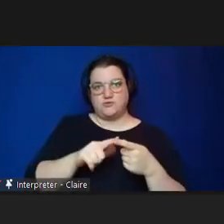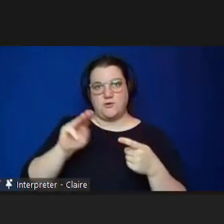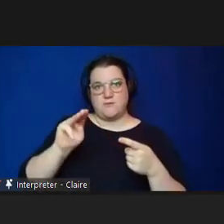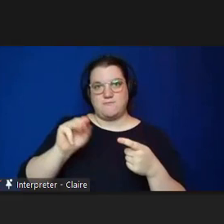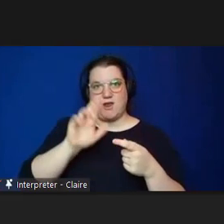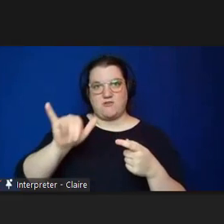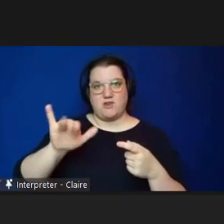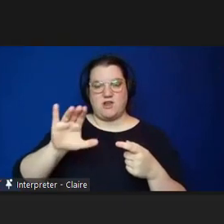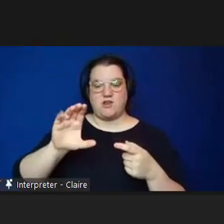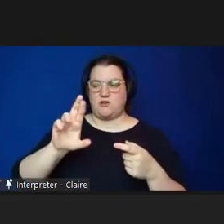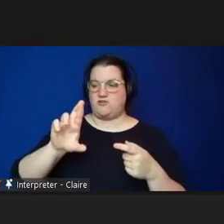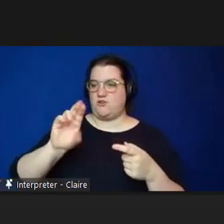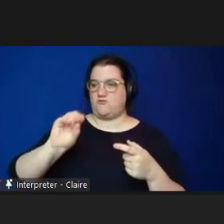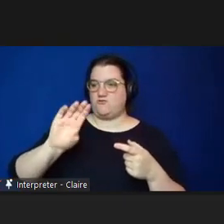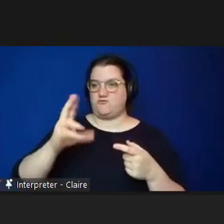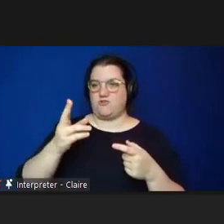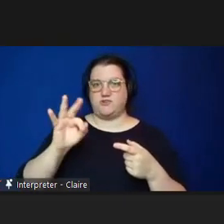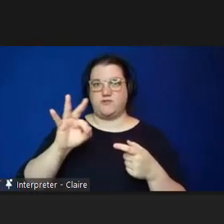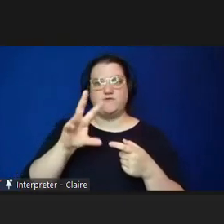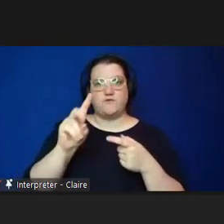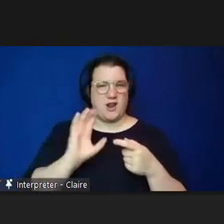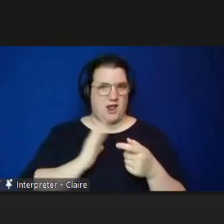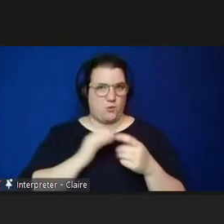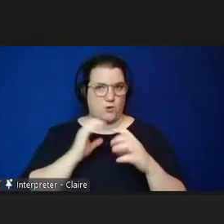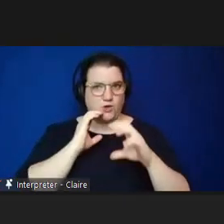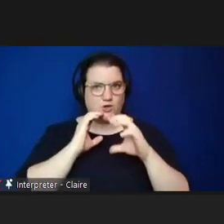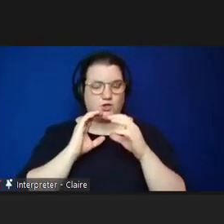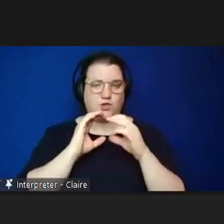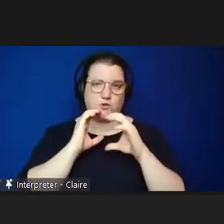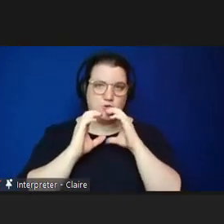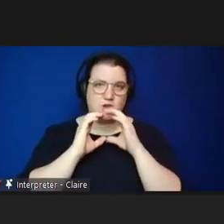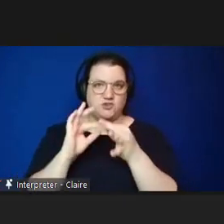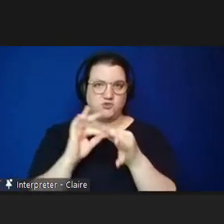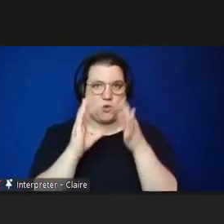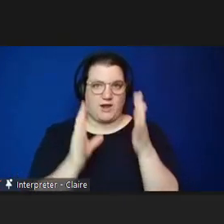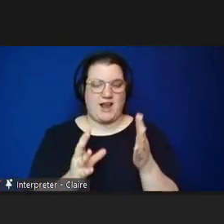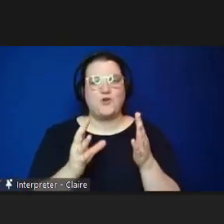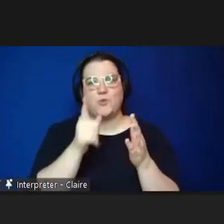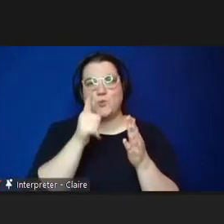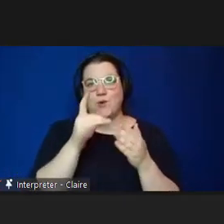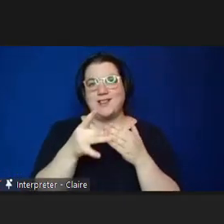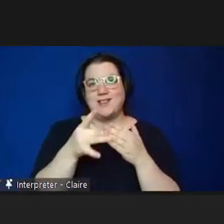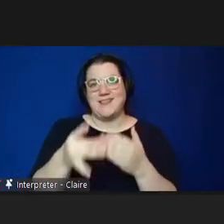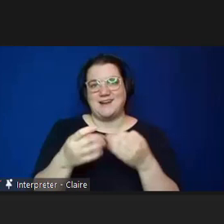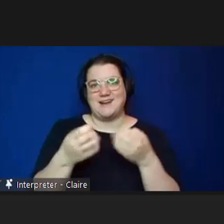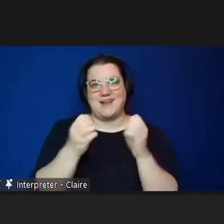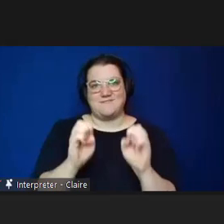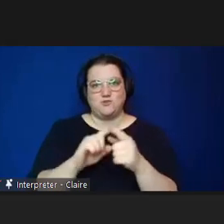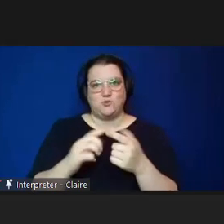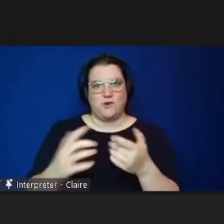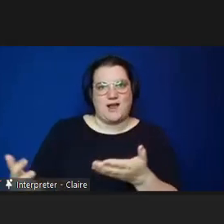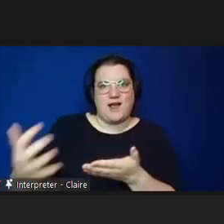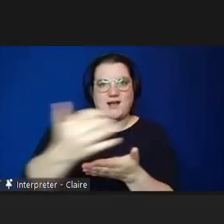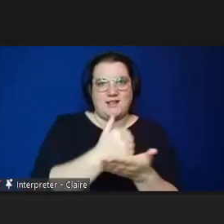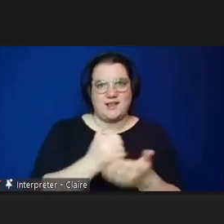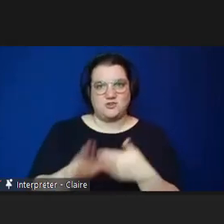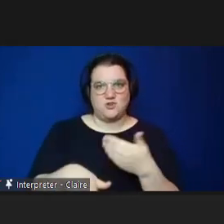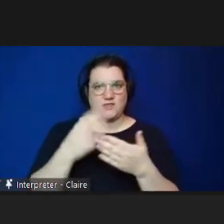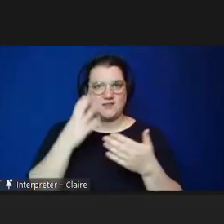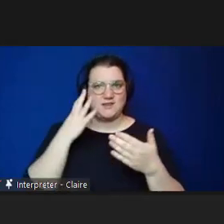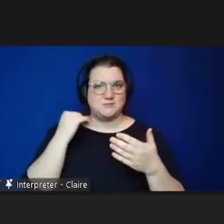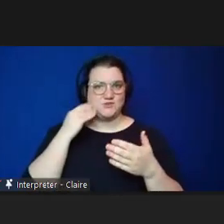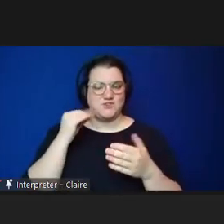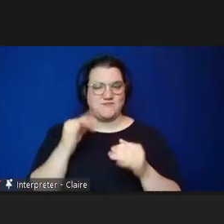who is our communications coordinator and led these efforts to collect the experiences of